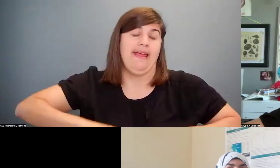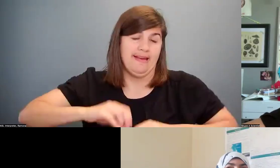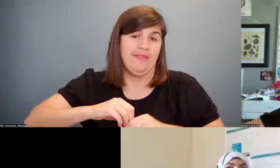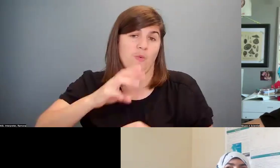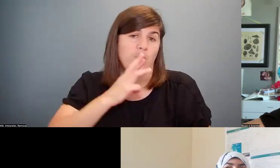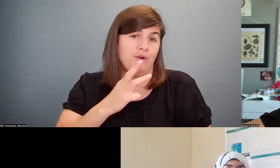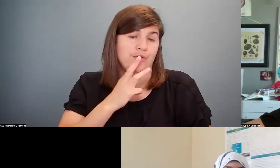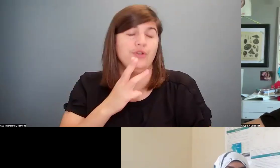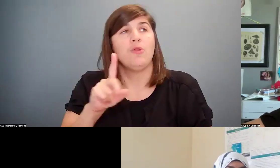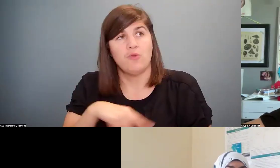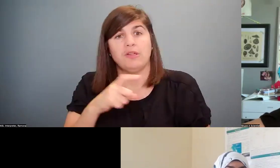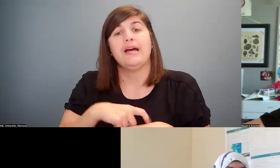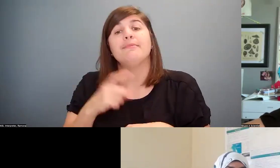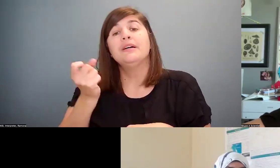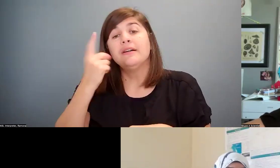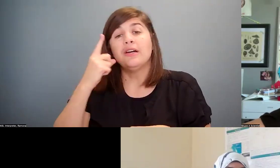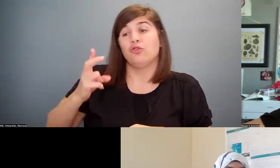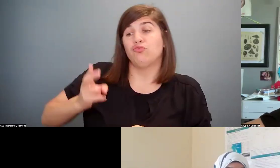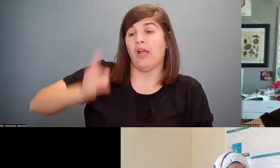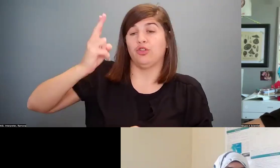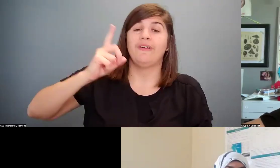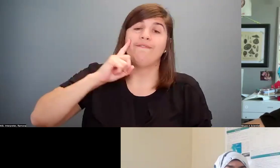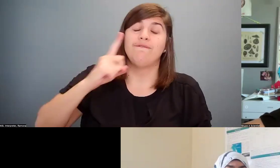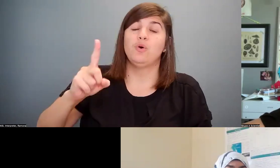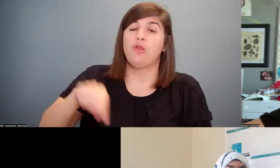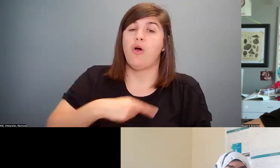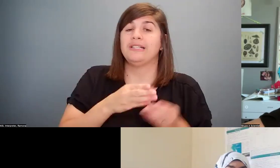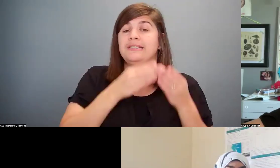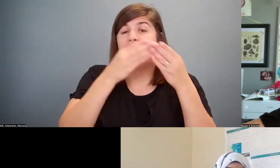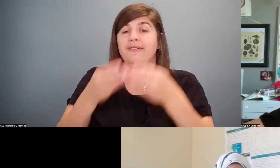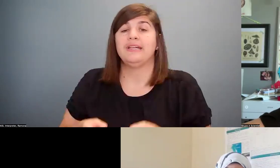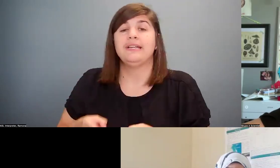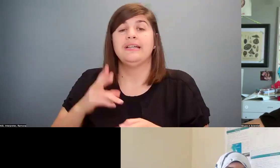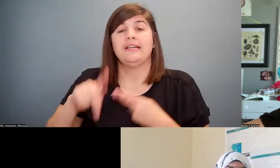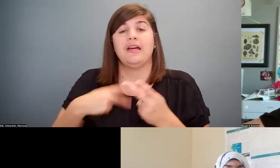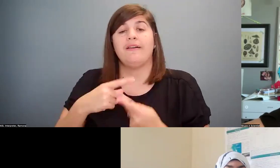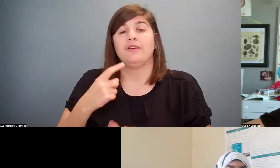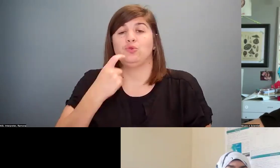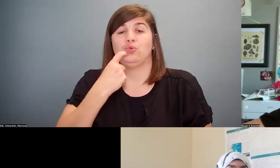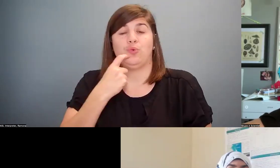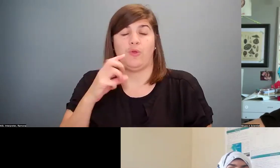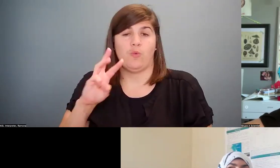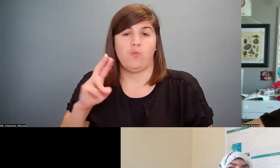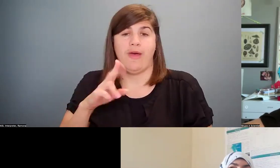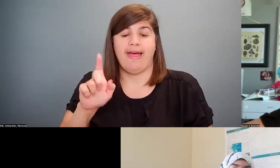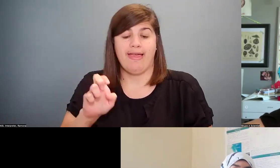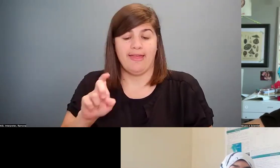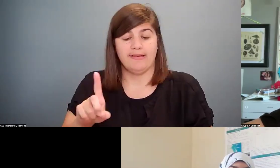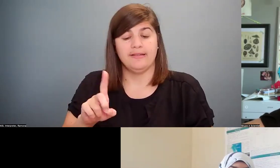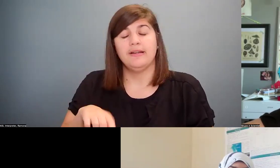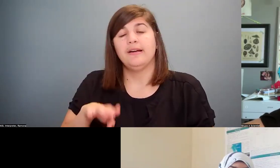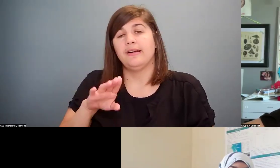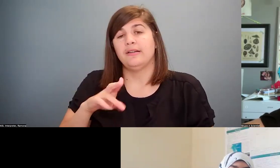whales. But the record for the longest diving whale is a type of toothed whale. It's a beaked whale called